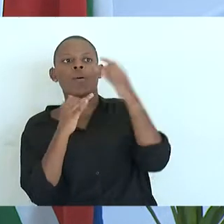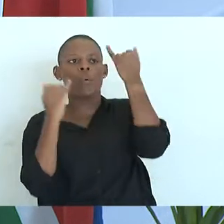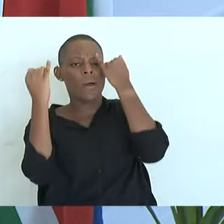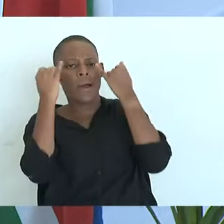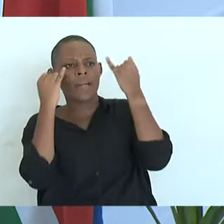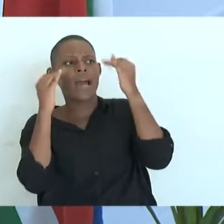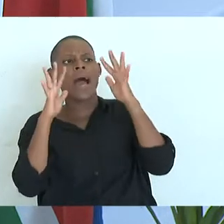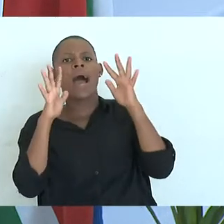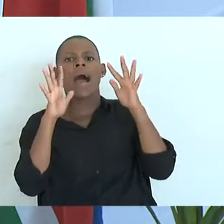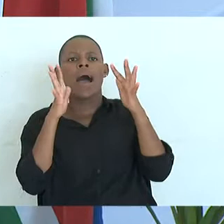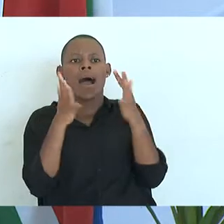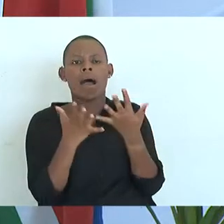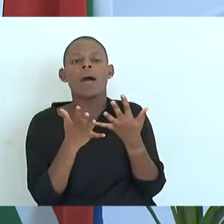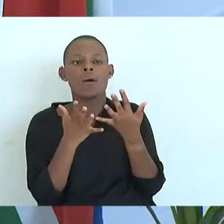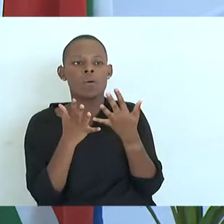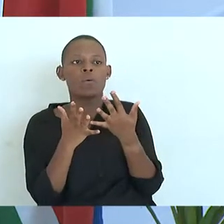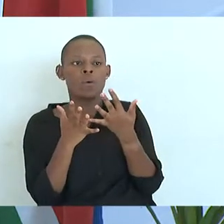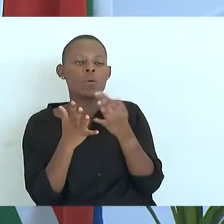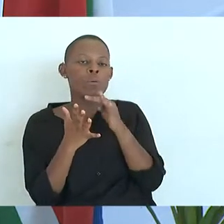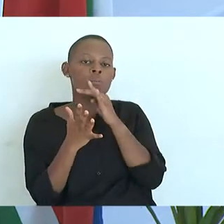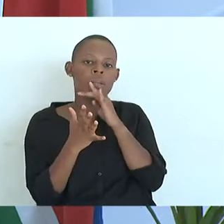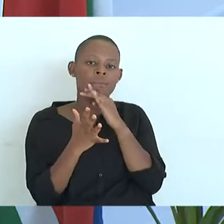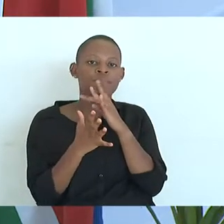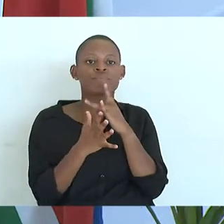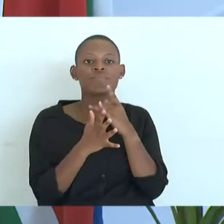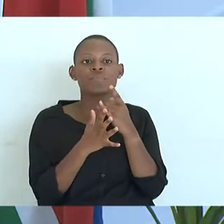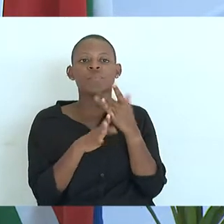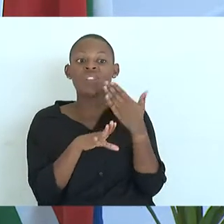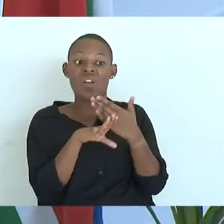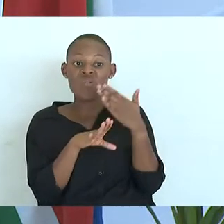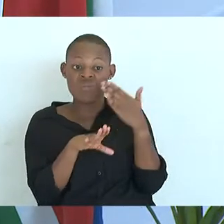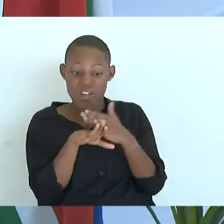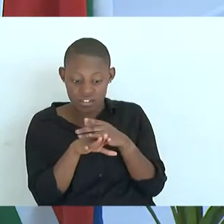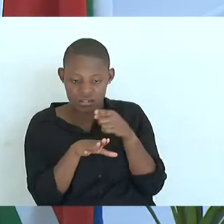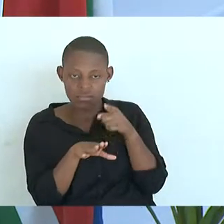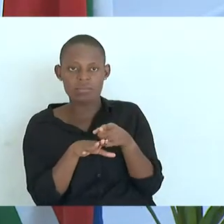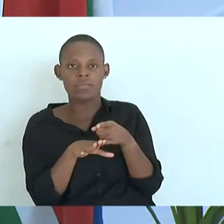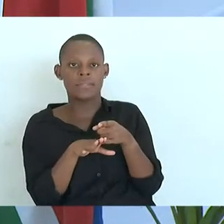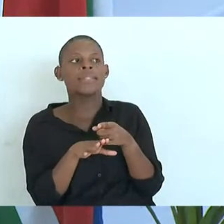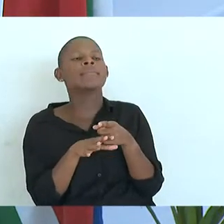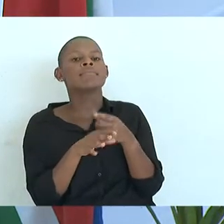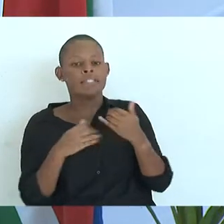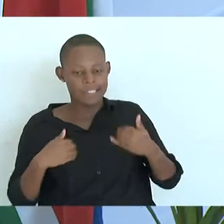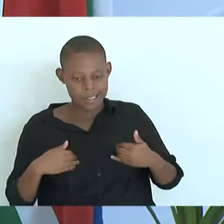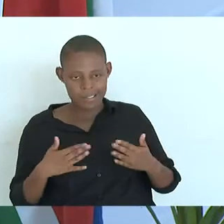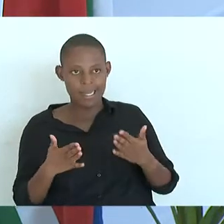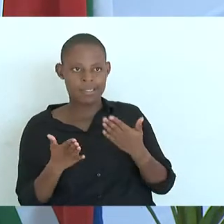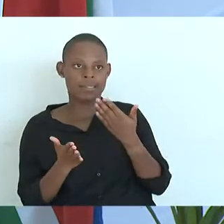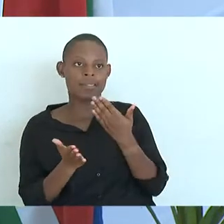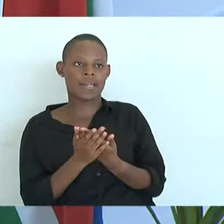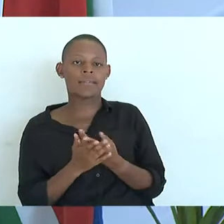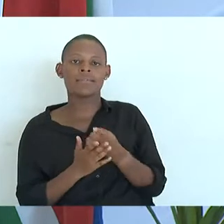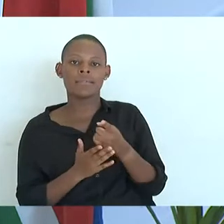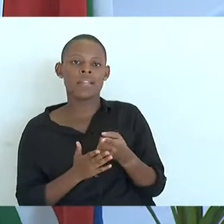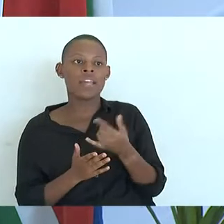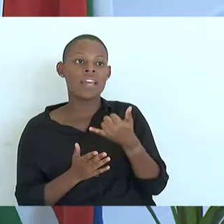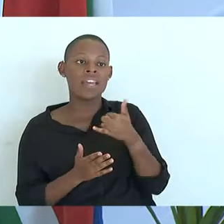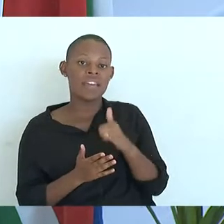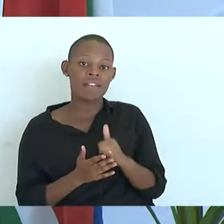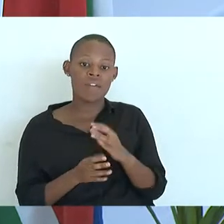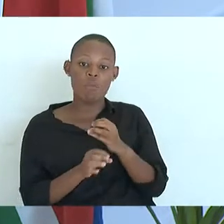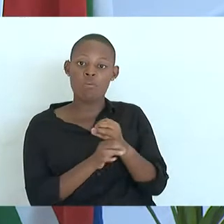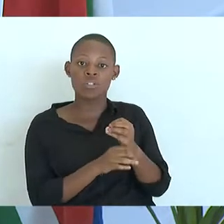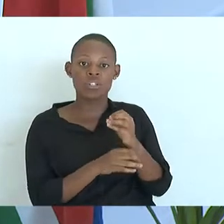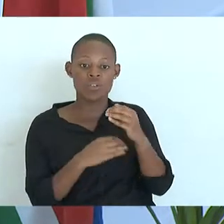nokucover ama-cost. So we will discuss it, ibe blended. Sikwazi ukuthi uma sikunika through operation